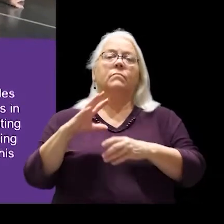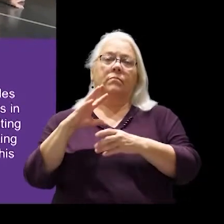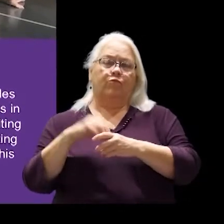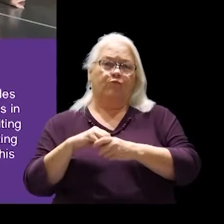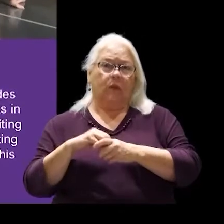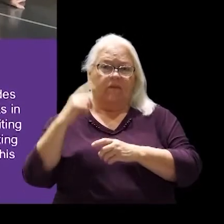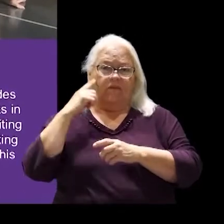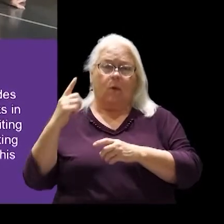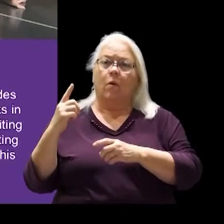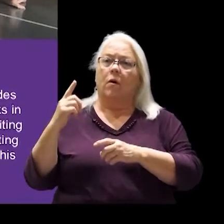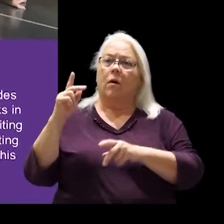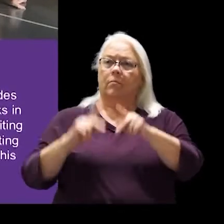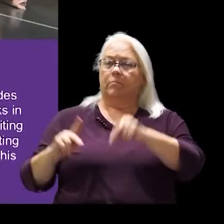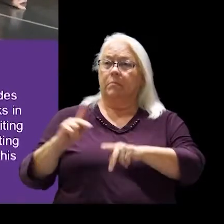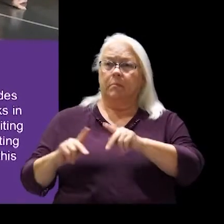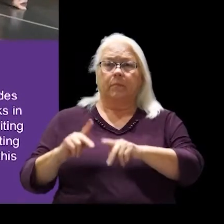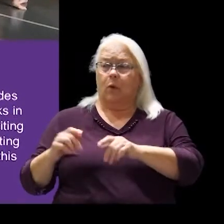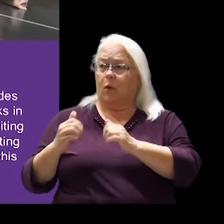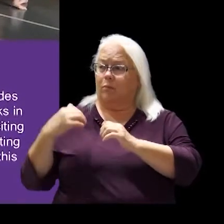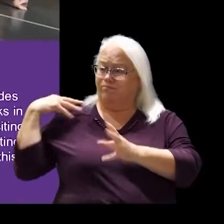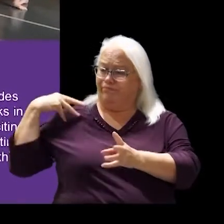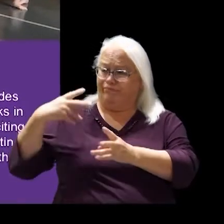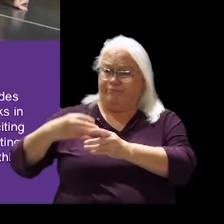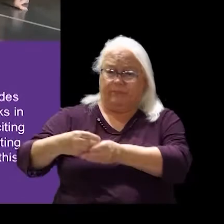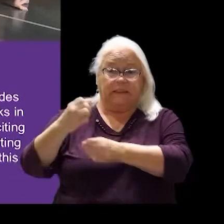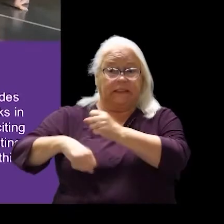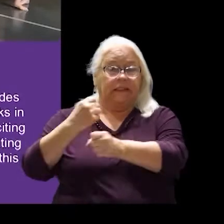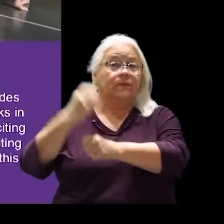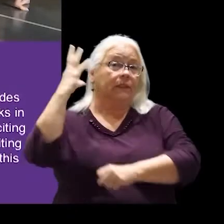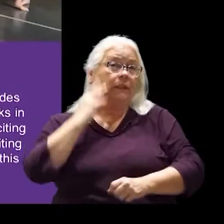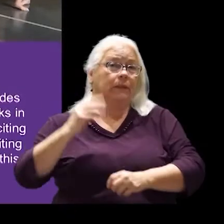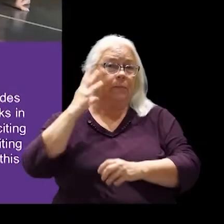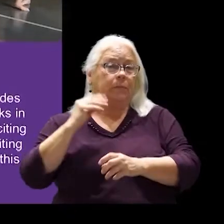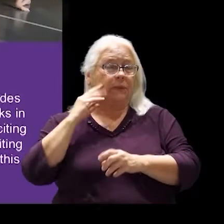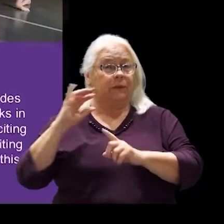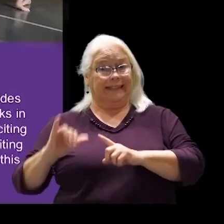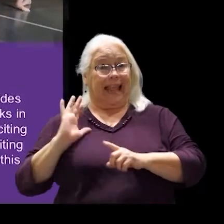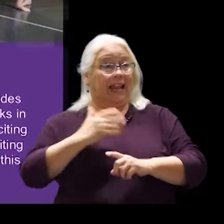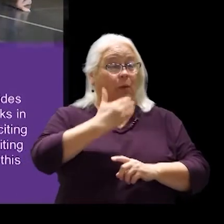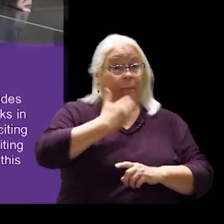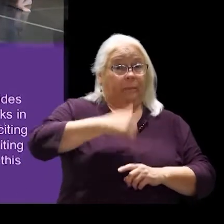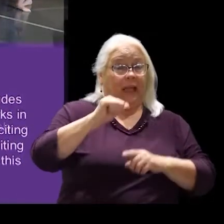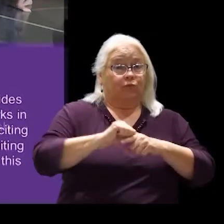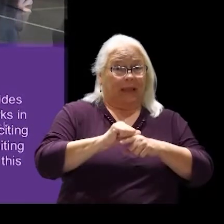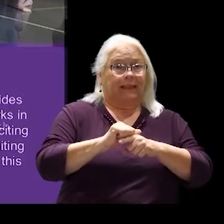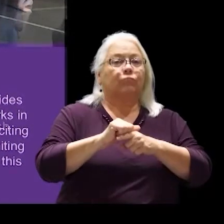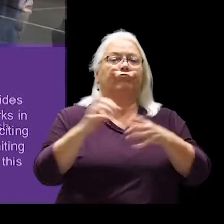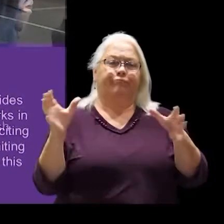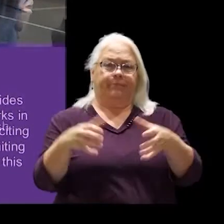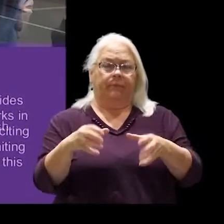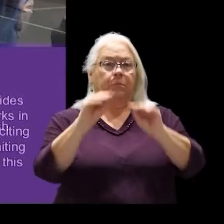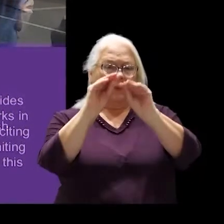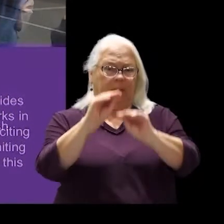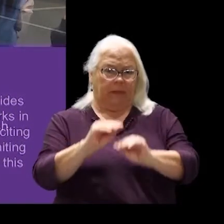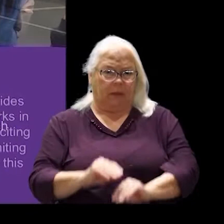award-winning MixAbilities Inclusive Arts Training Program that benefited from consolidating those many years of experiences and our current